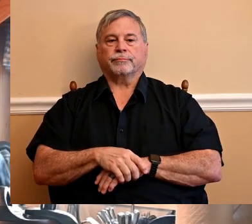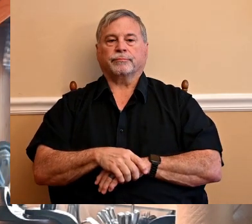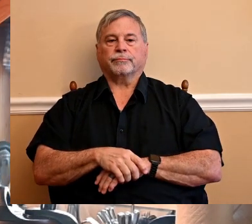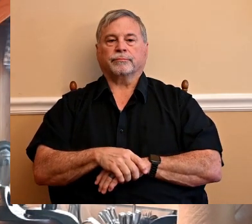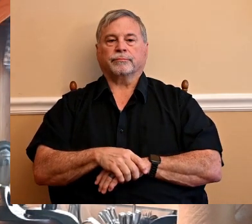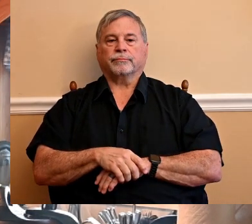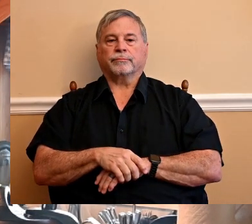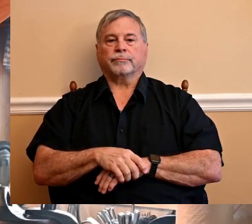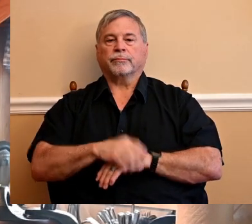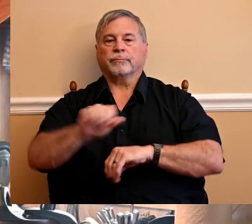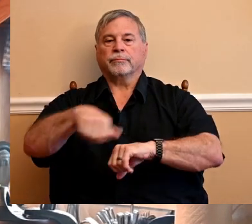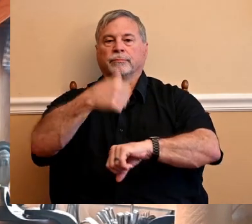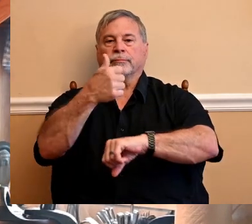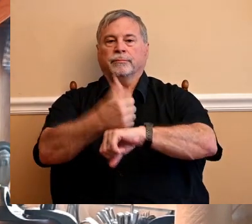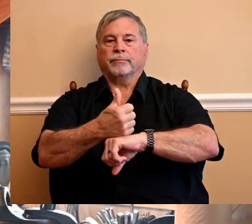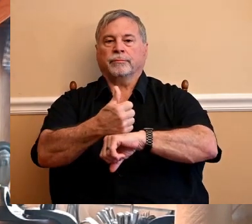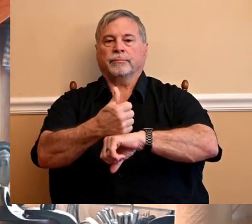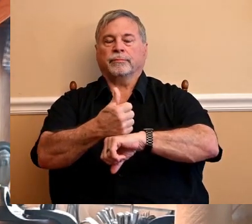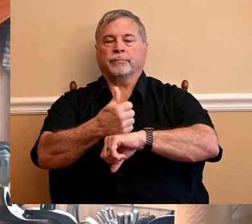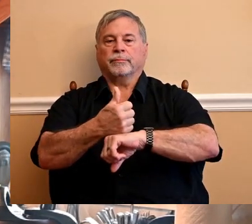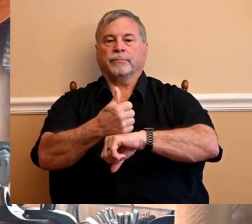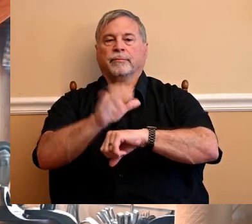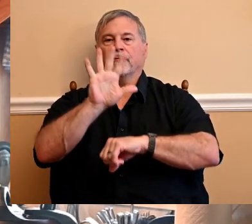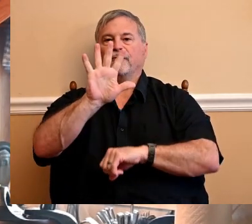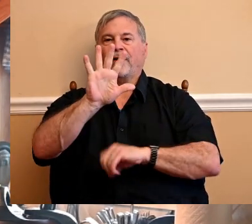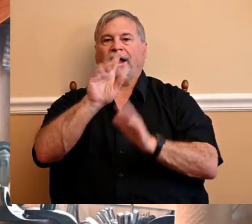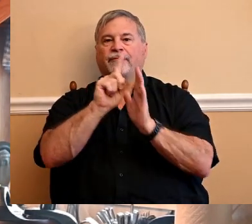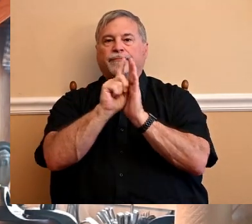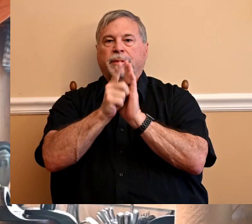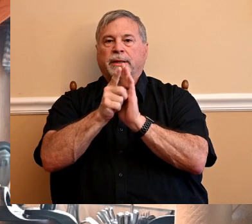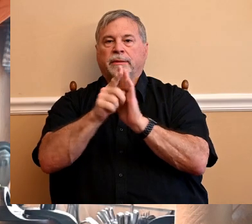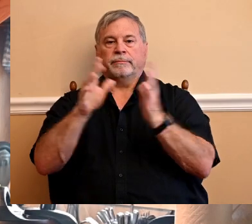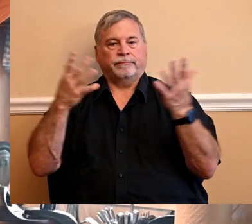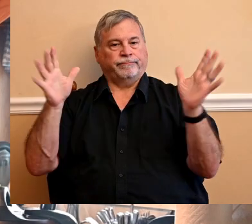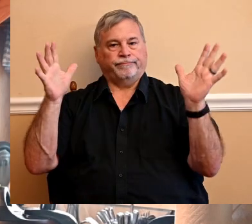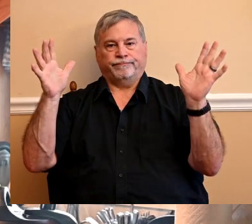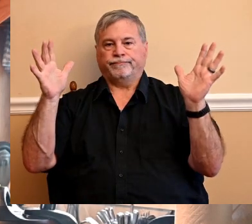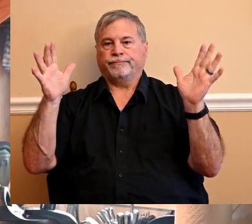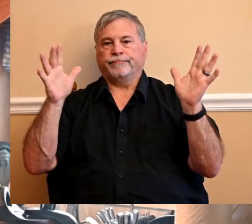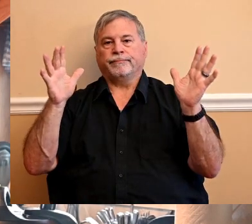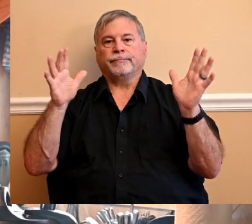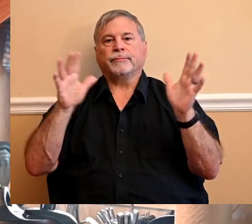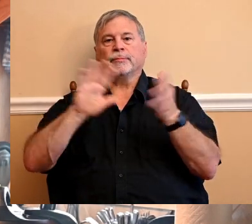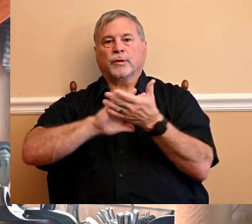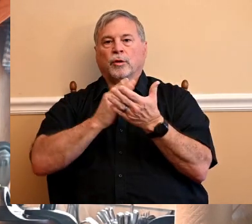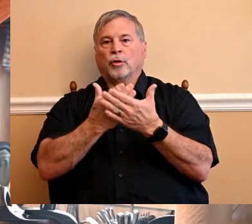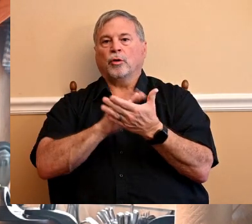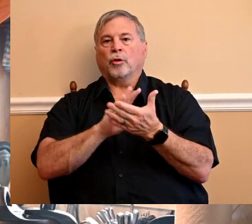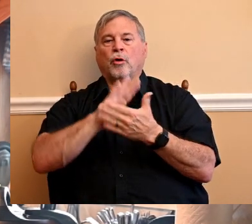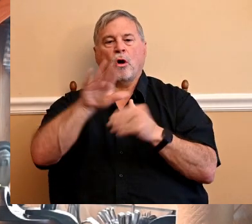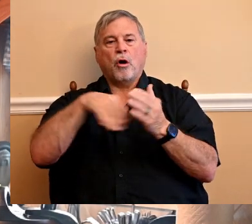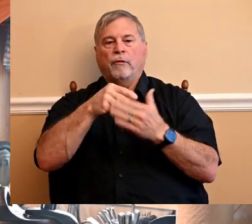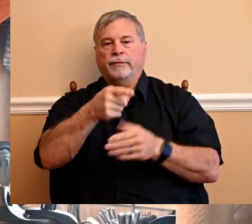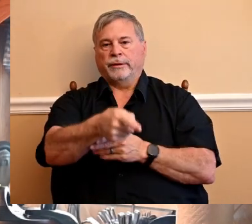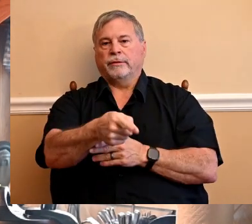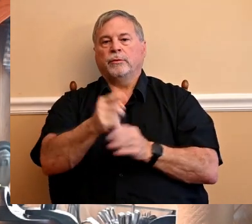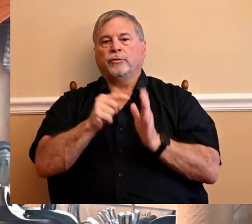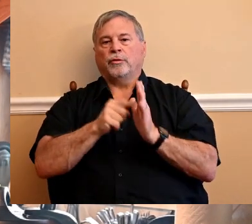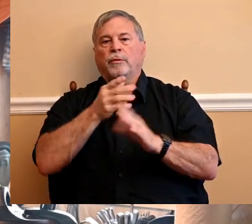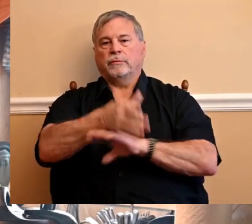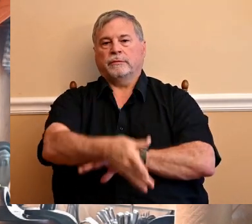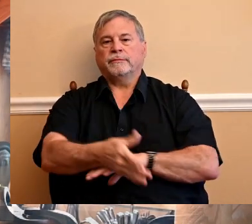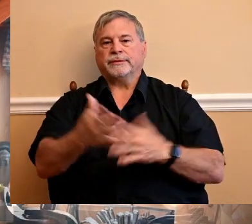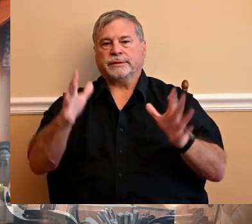And we're going to set this to 5 minutes. And that's all it takes to cook all of this. We'll show you what it looks like when it gets